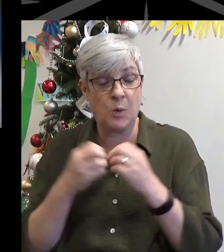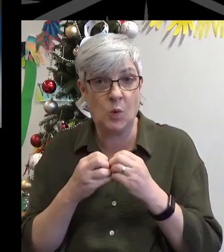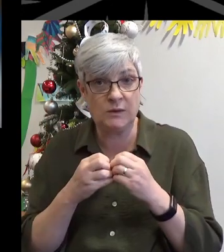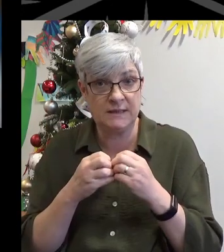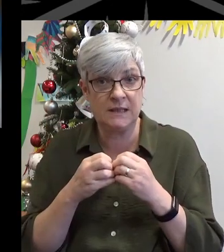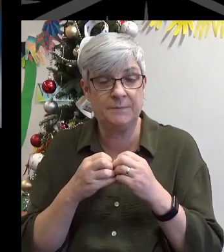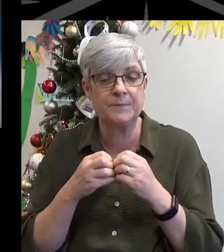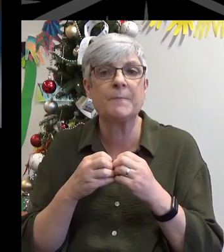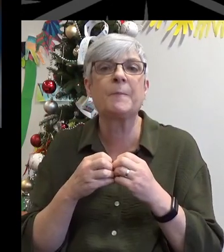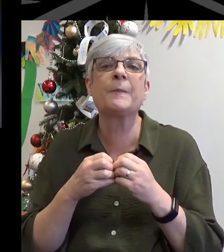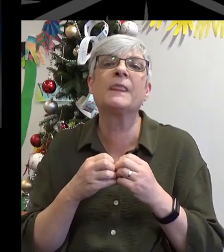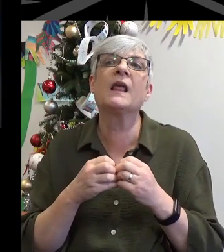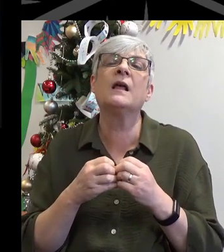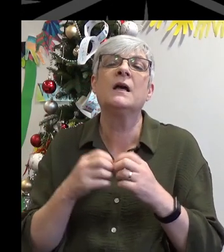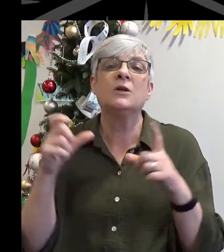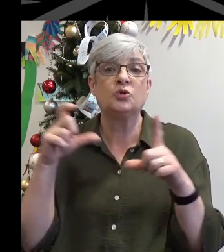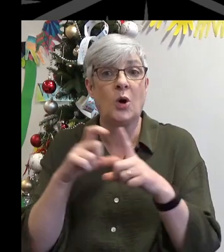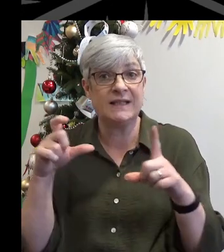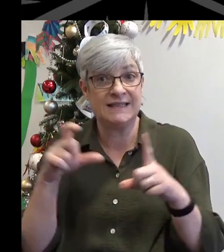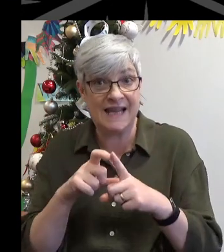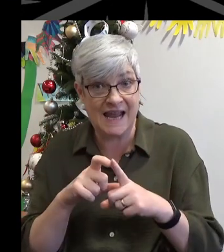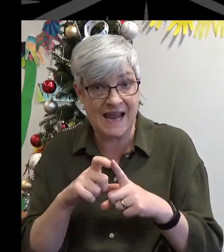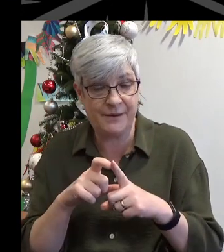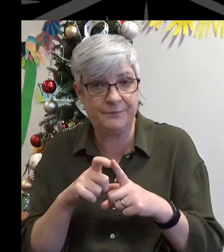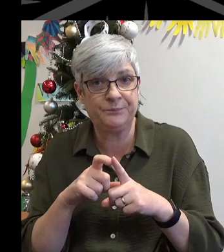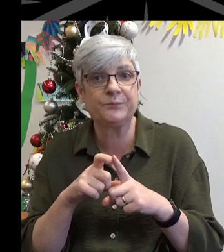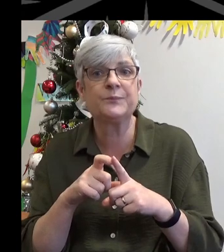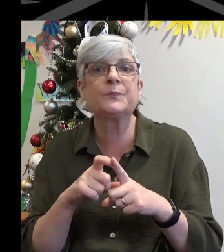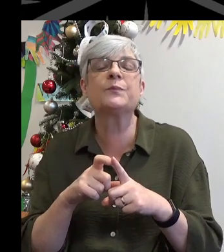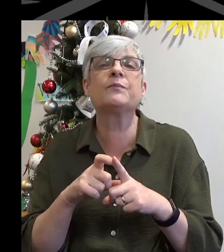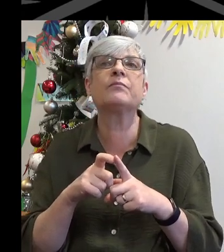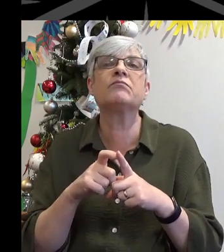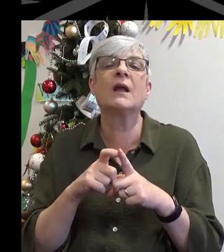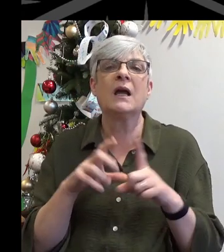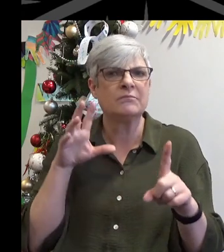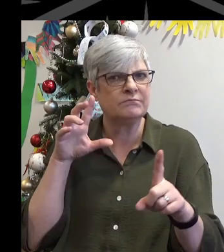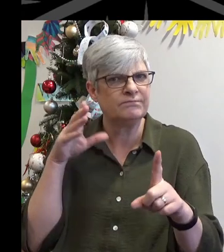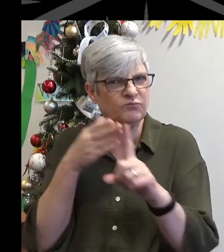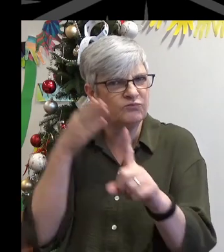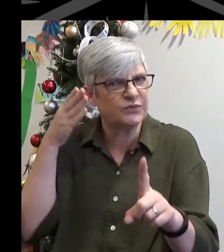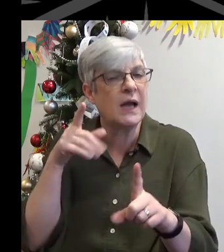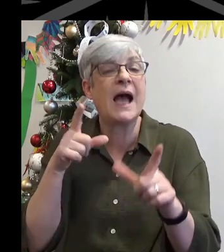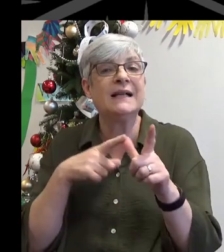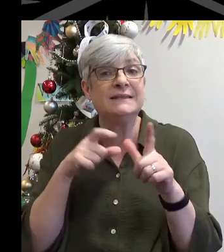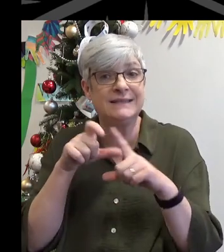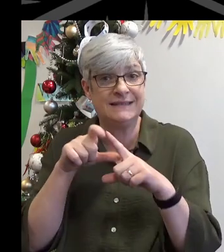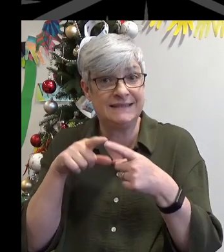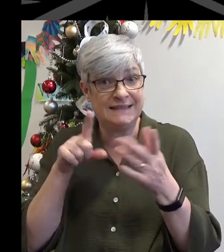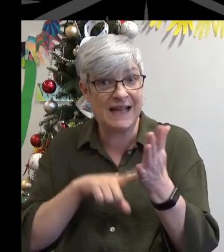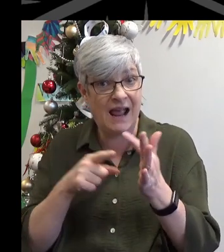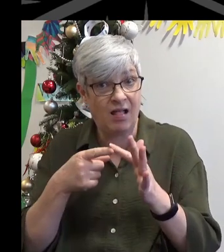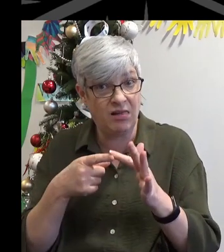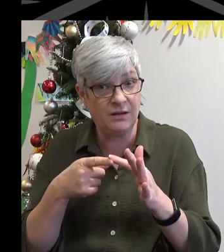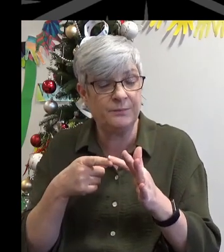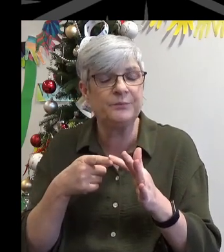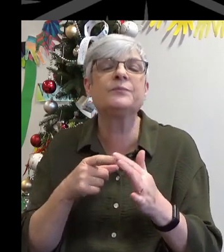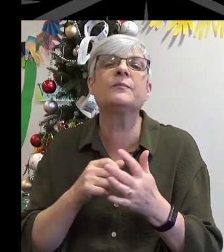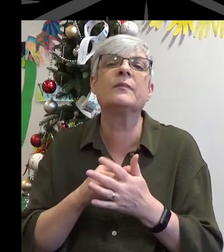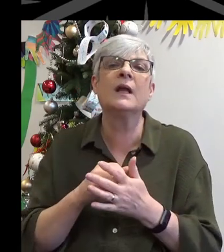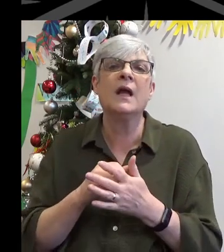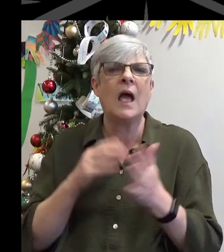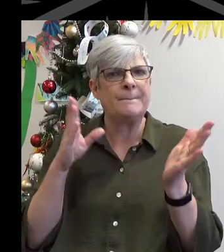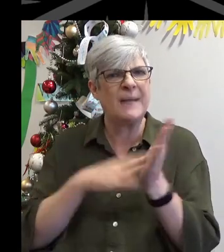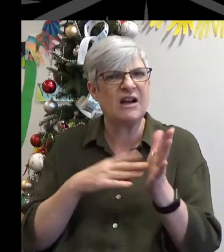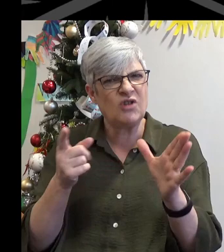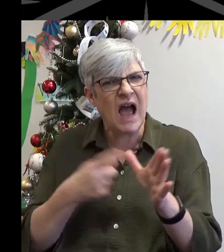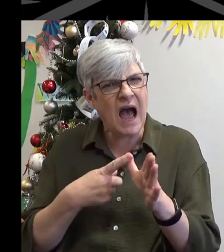after him. And then it was Doris Day. Did you recognize Adele? I'm sure many of you would have got that.